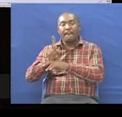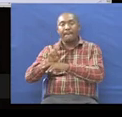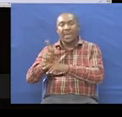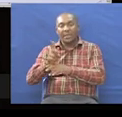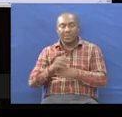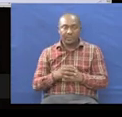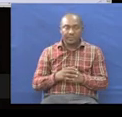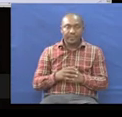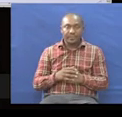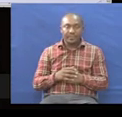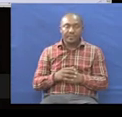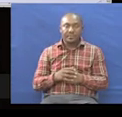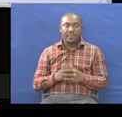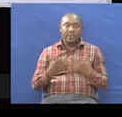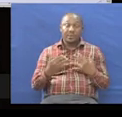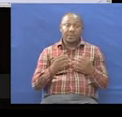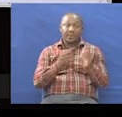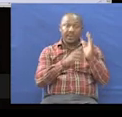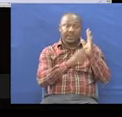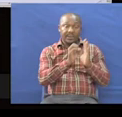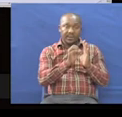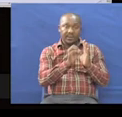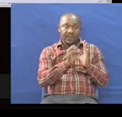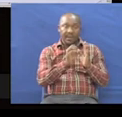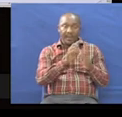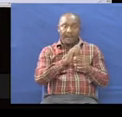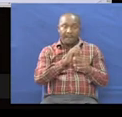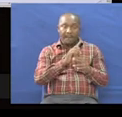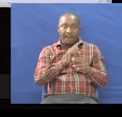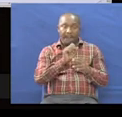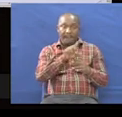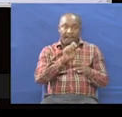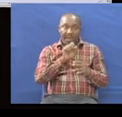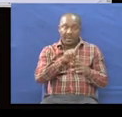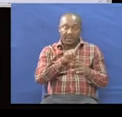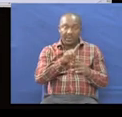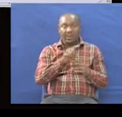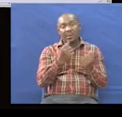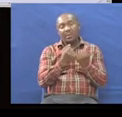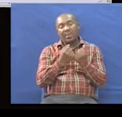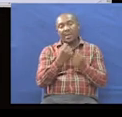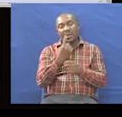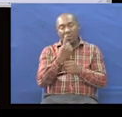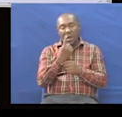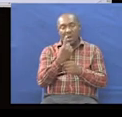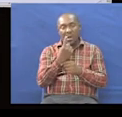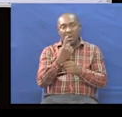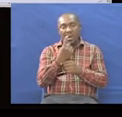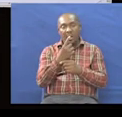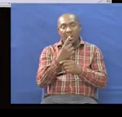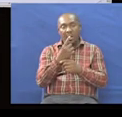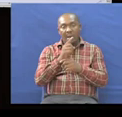There are 6 seconds in a minute. So 60 minutes makes 1 hour. 60